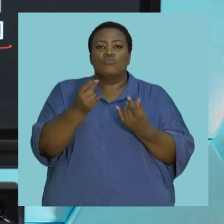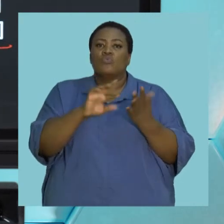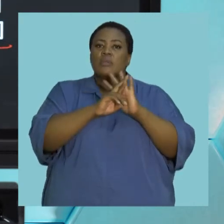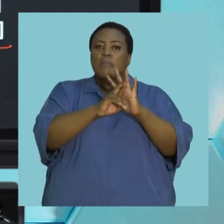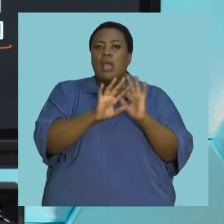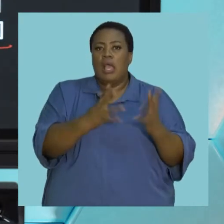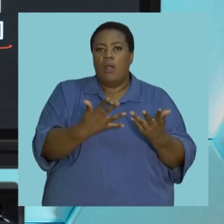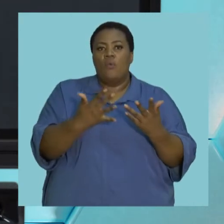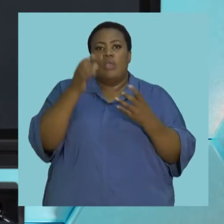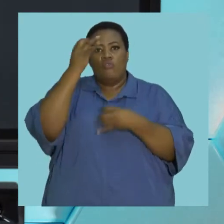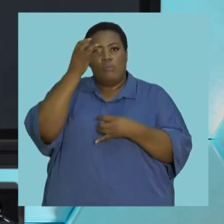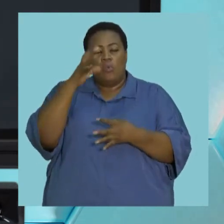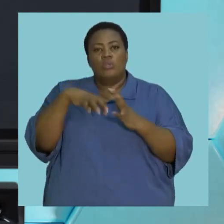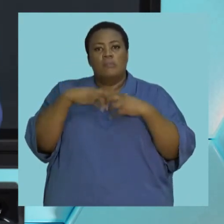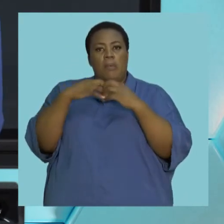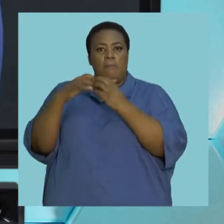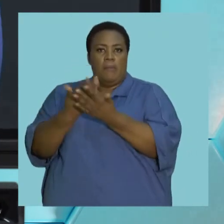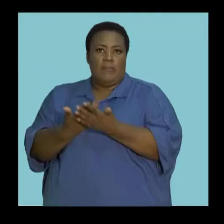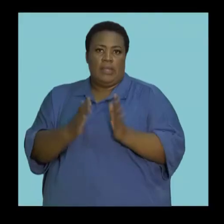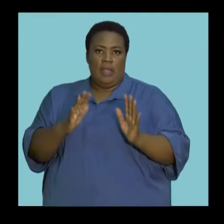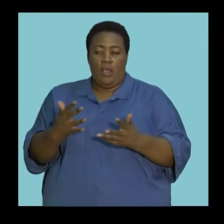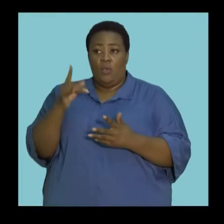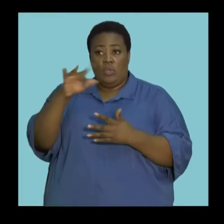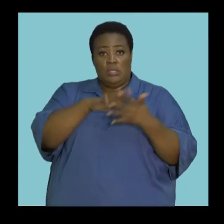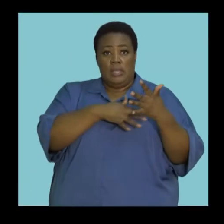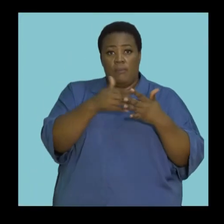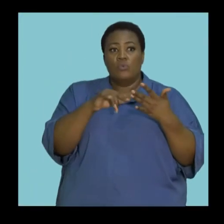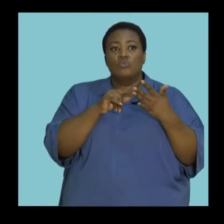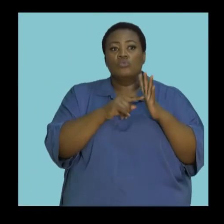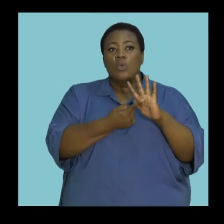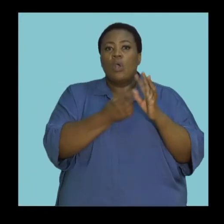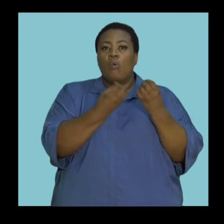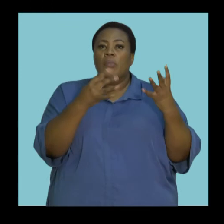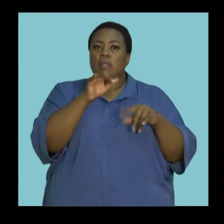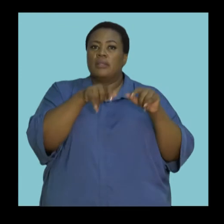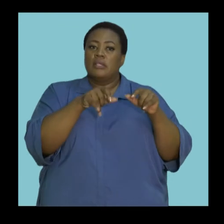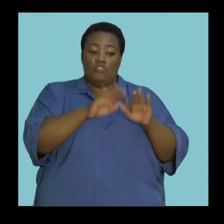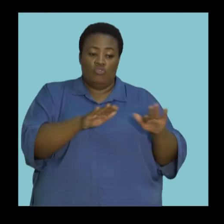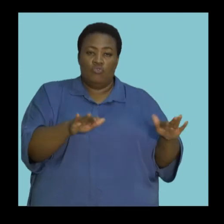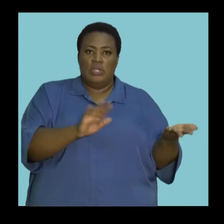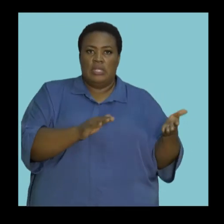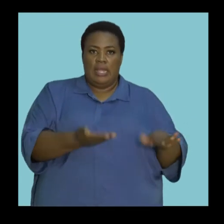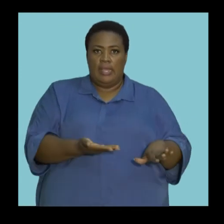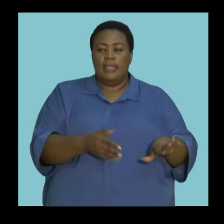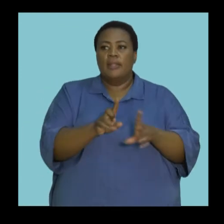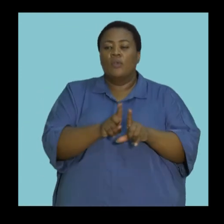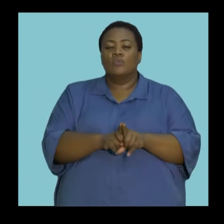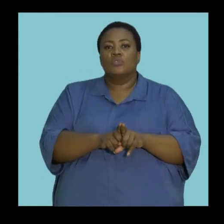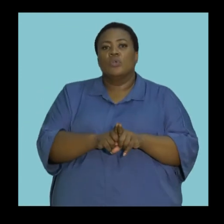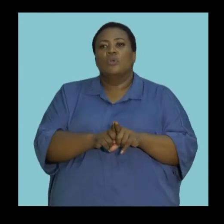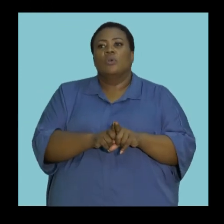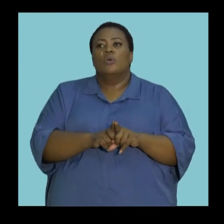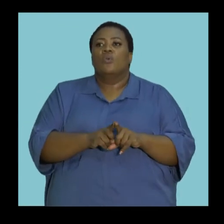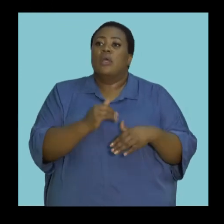be generated. So here's the table. It shows you the number of deaths, and it shows you,